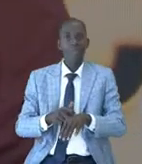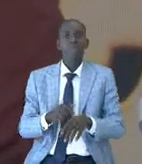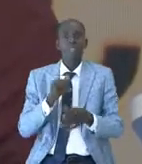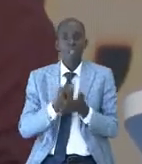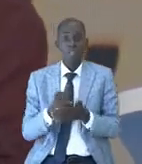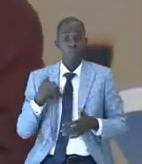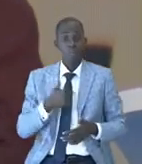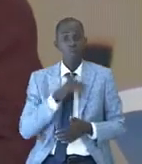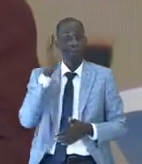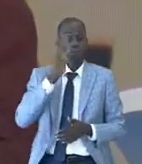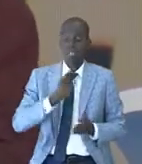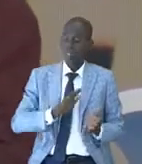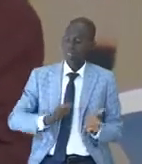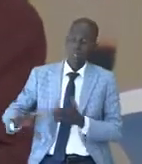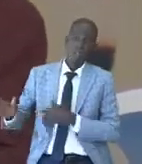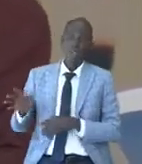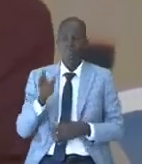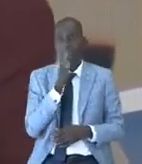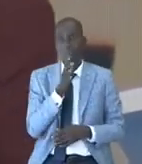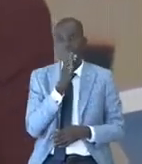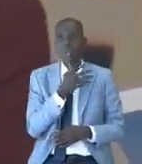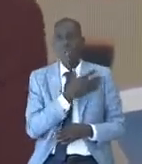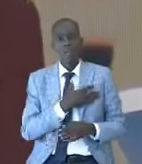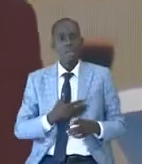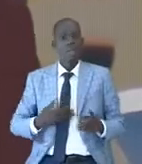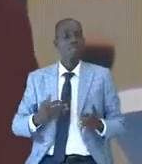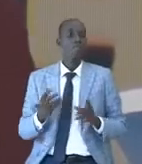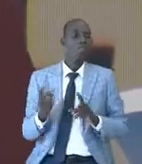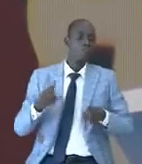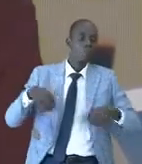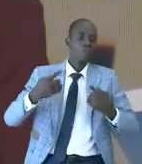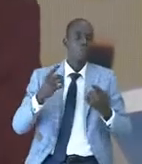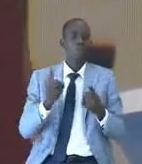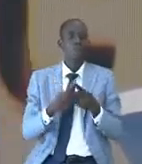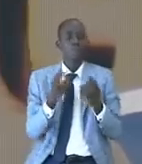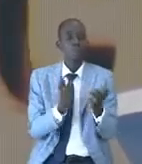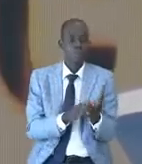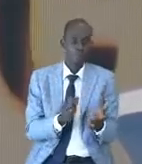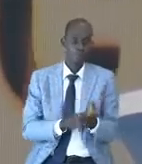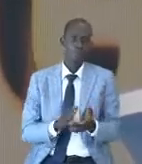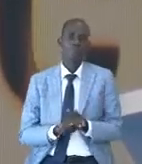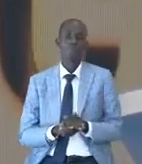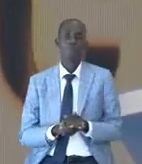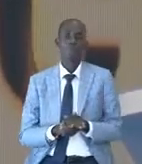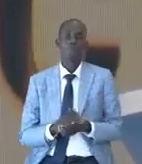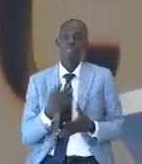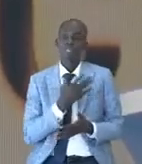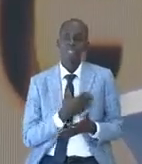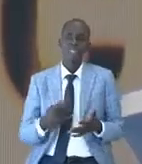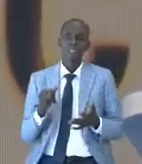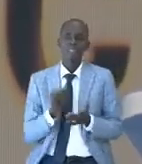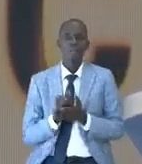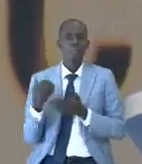mommy holding onto her apron and go to school. And it brings discomfort